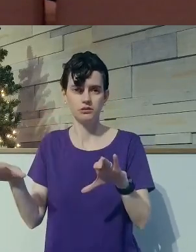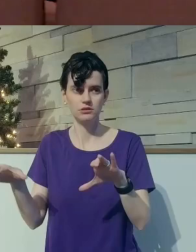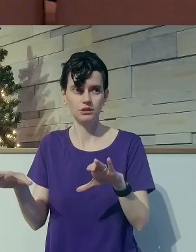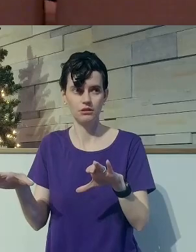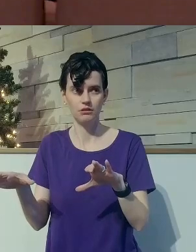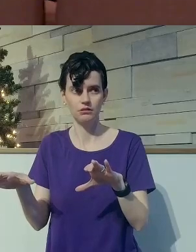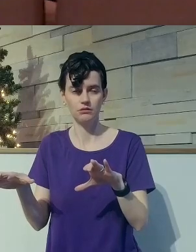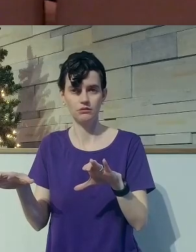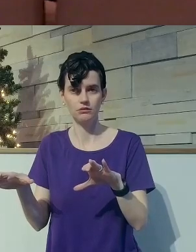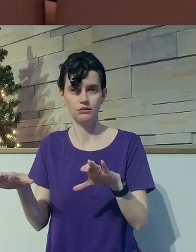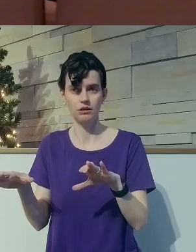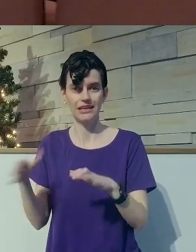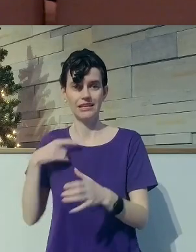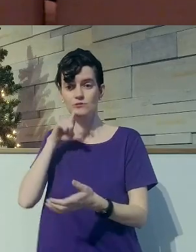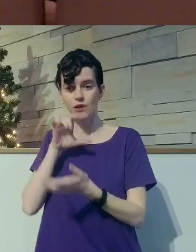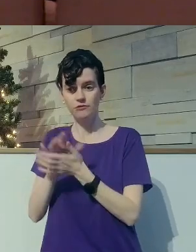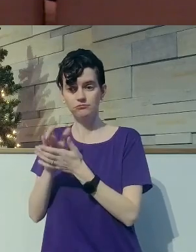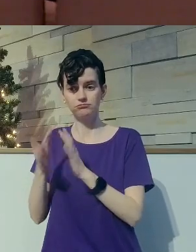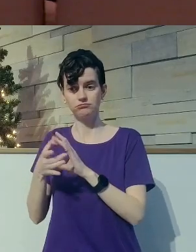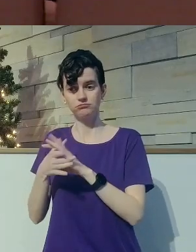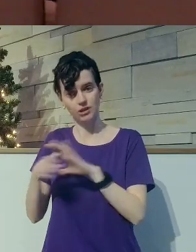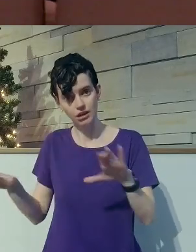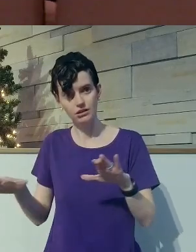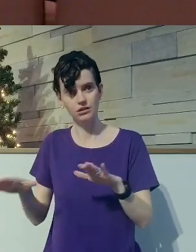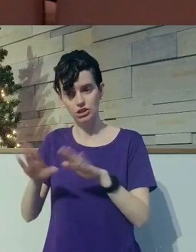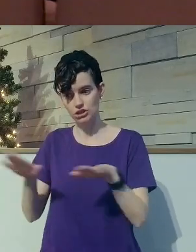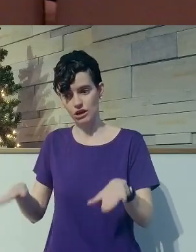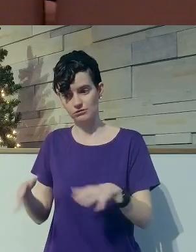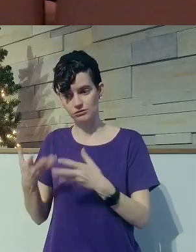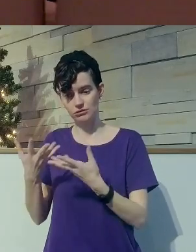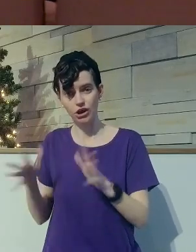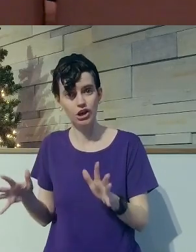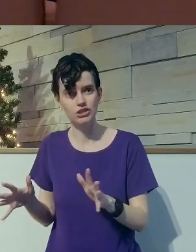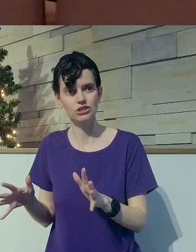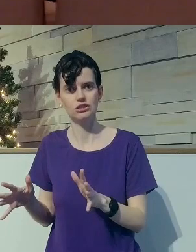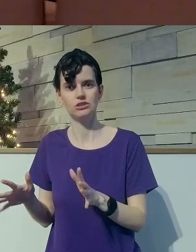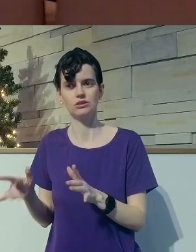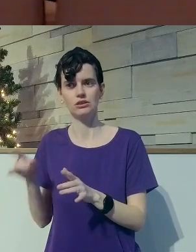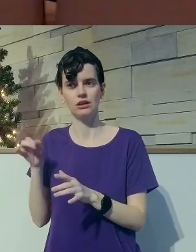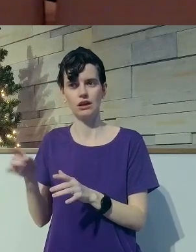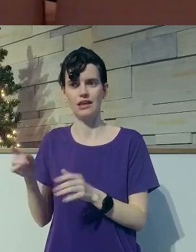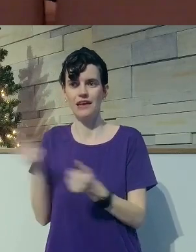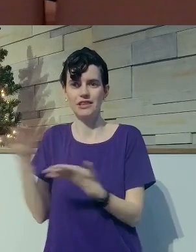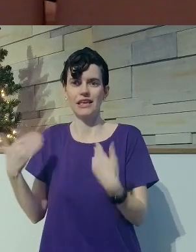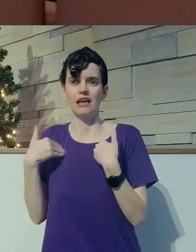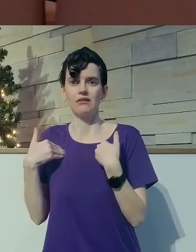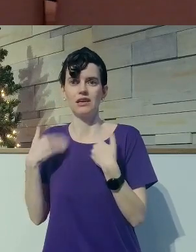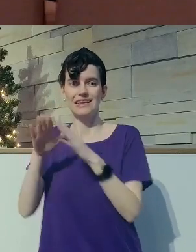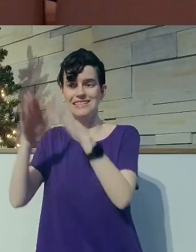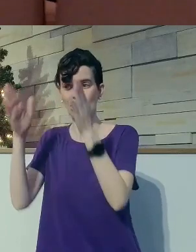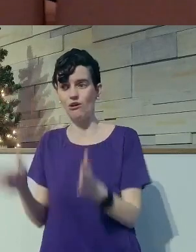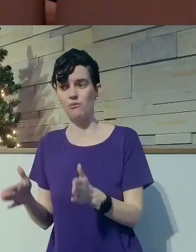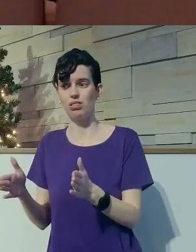He's lost his wife. He's lost his child. He has lost everything, his